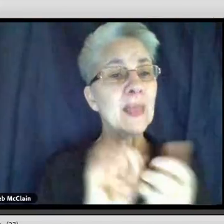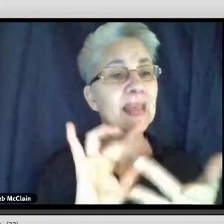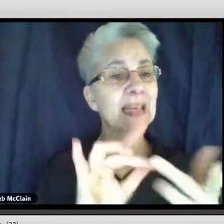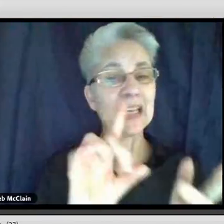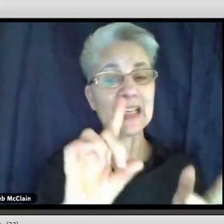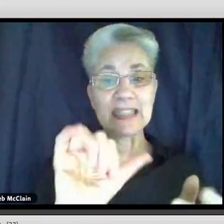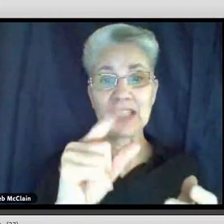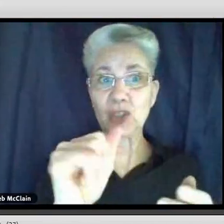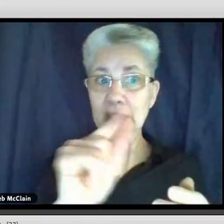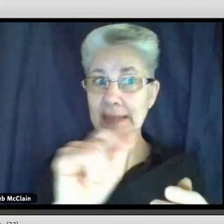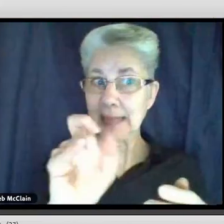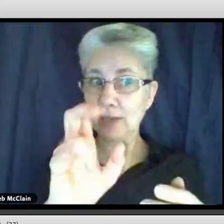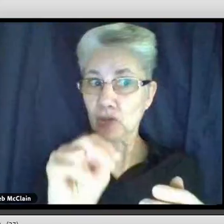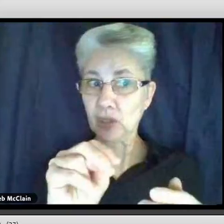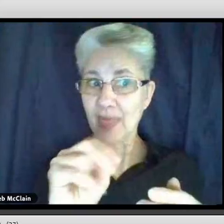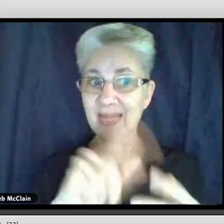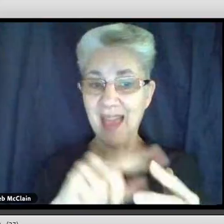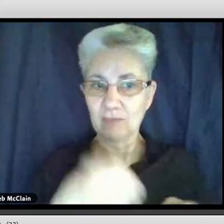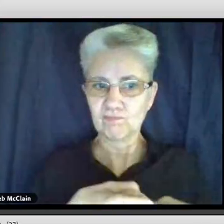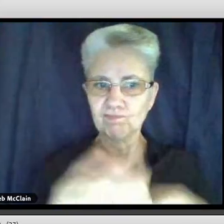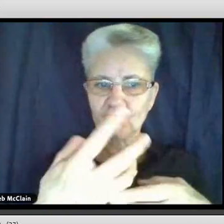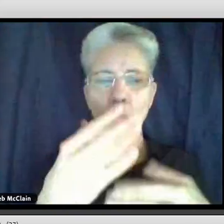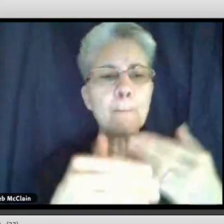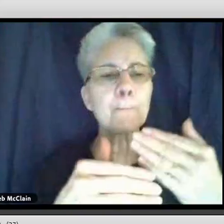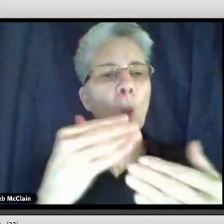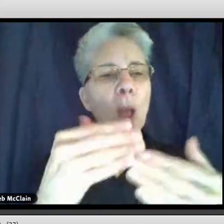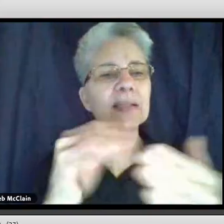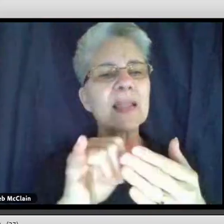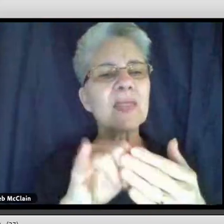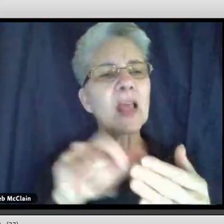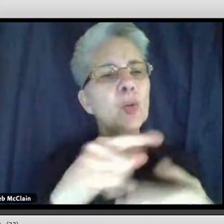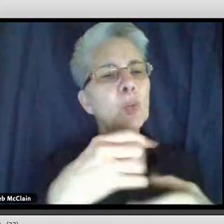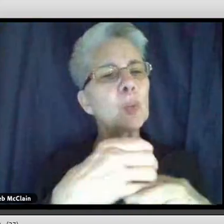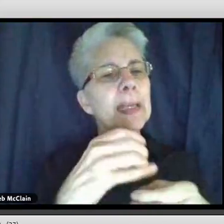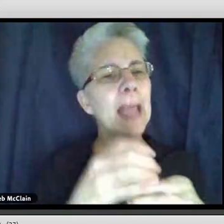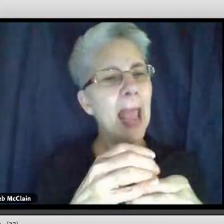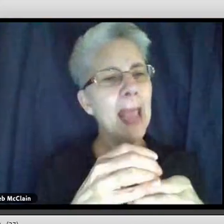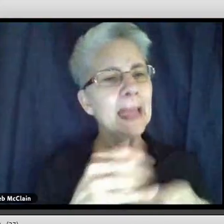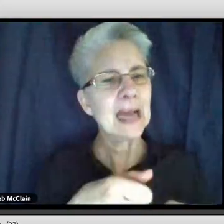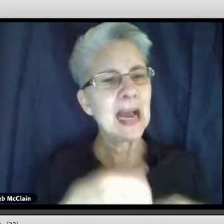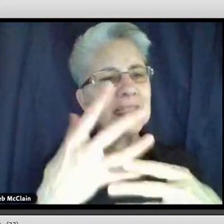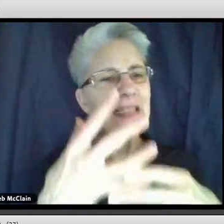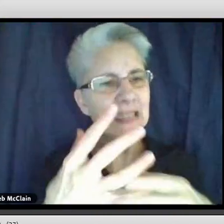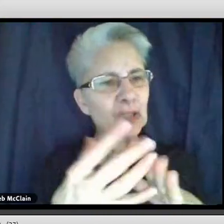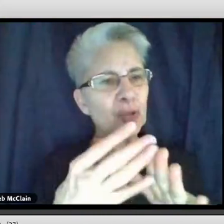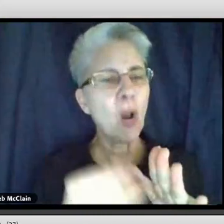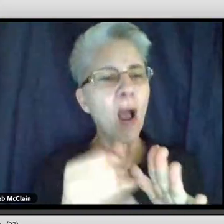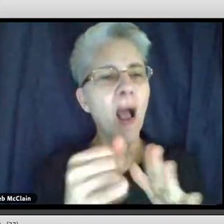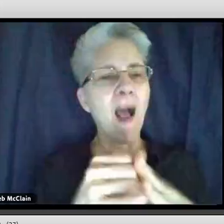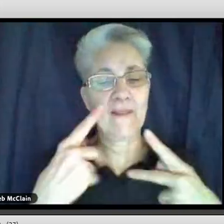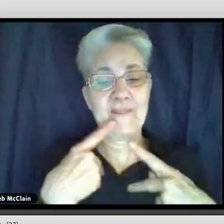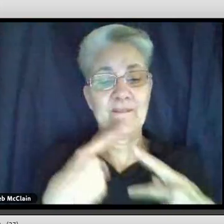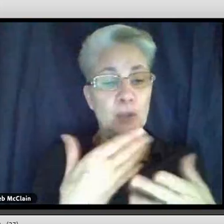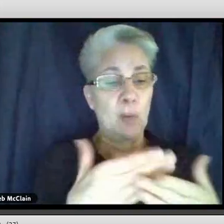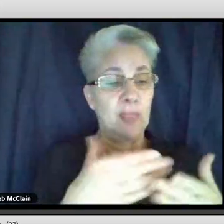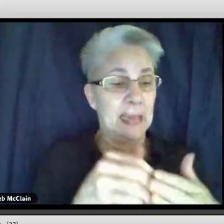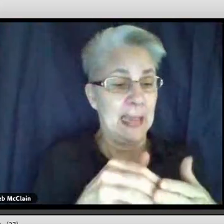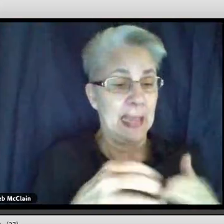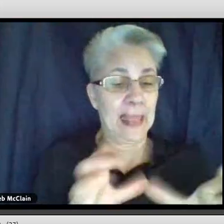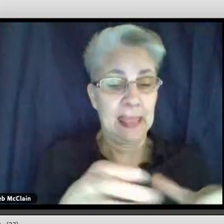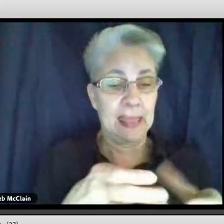digitization. Digitization is the process by which you create a digital surrogate of a physical object in your